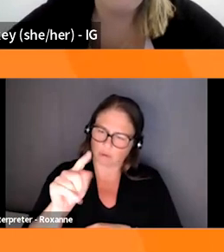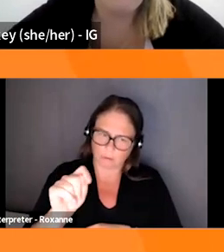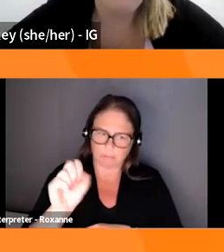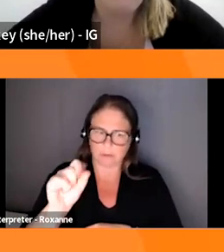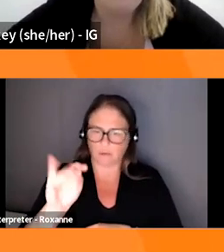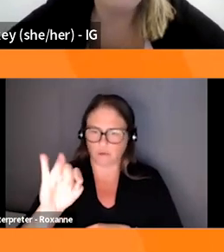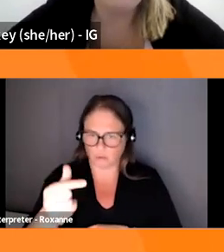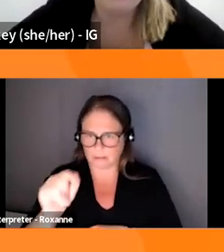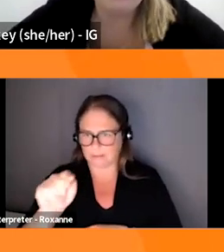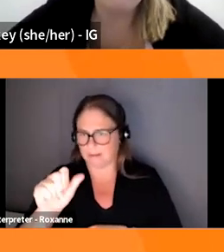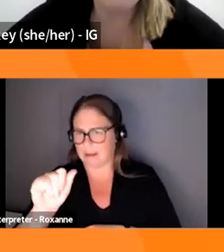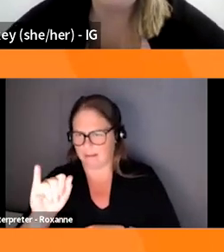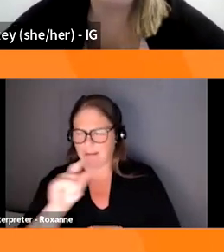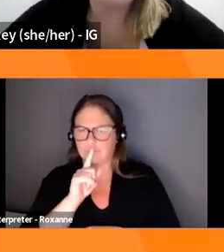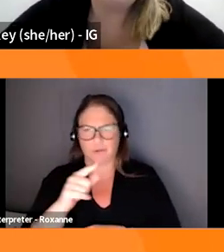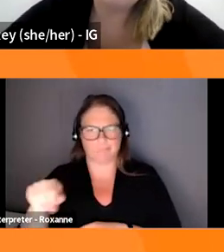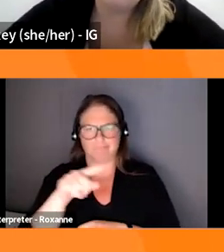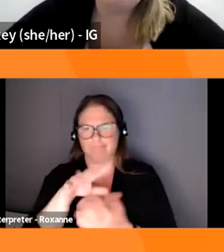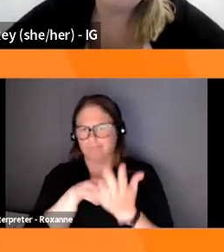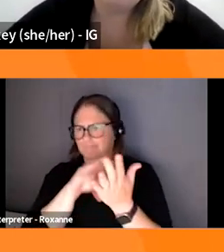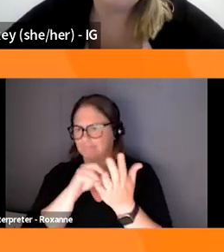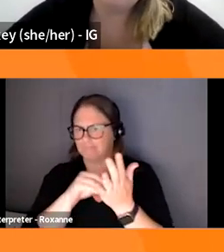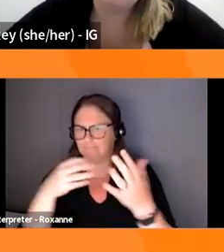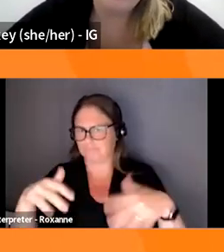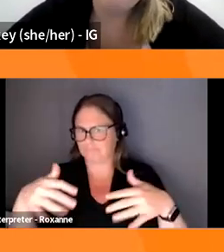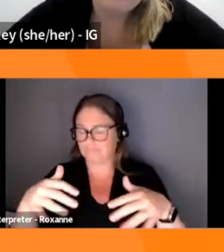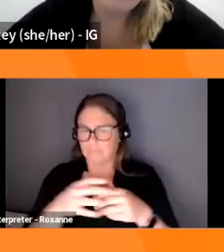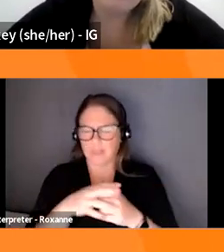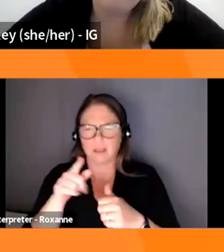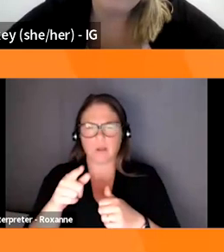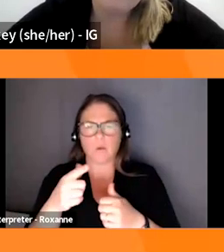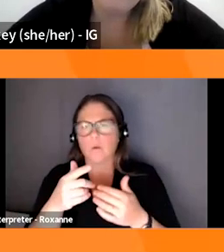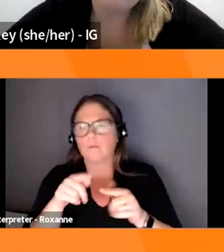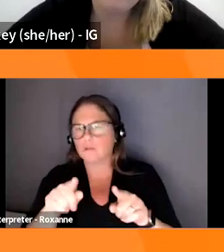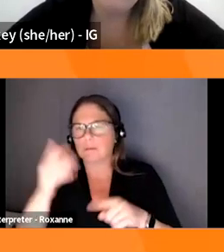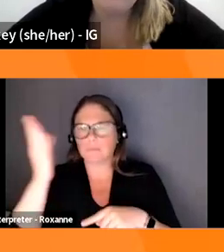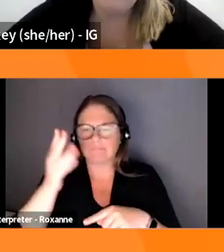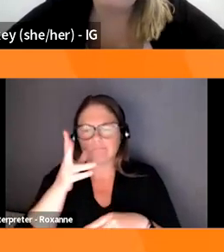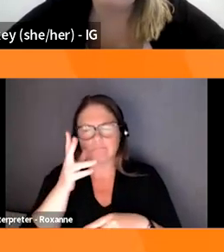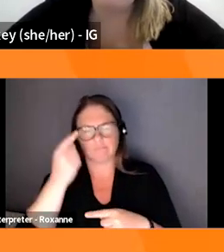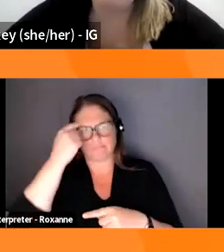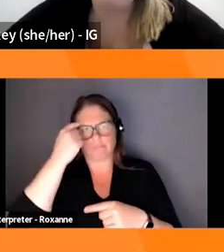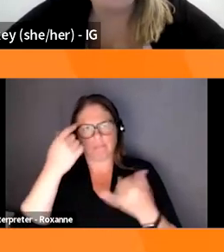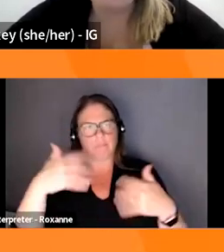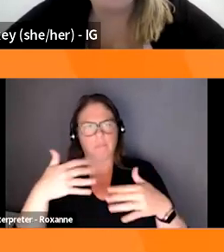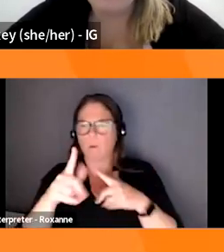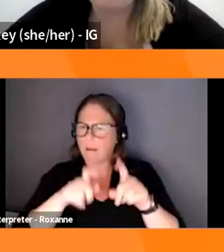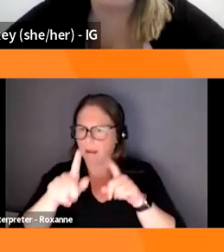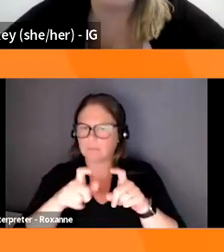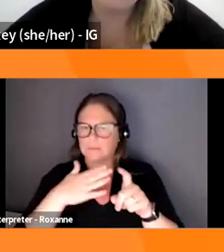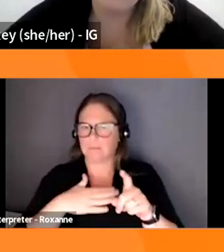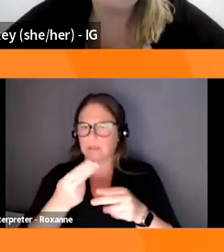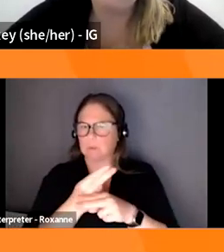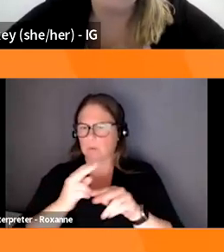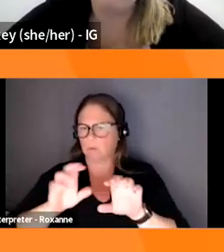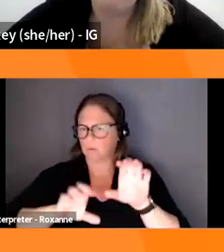them. Should you have any questions for Katie or Sylvia today, please use the Q&A feature of Zoom, and we will monitor and ask